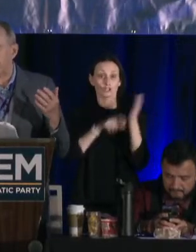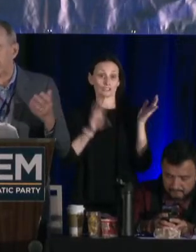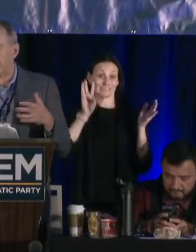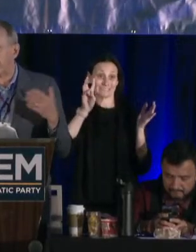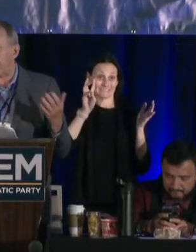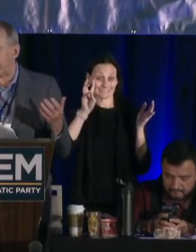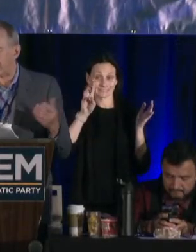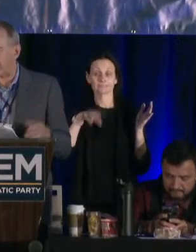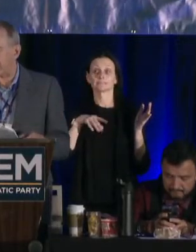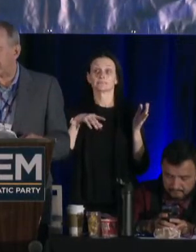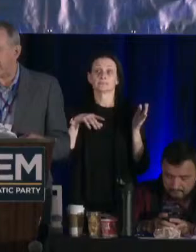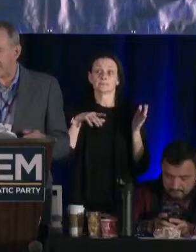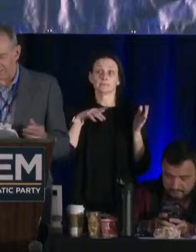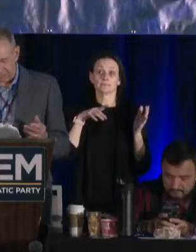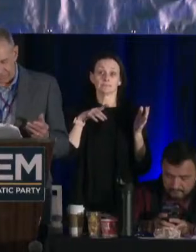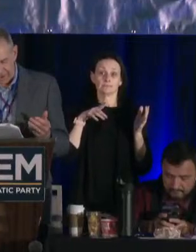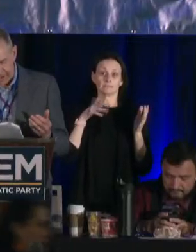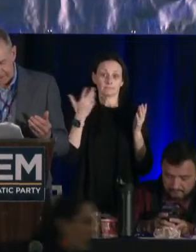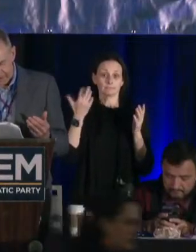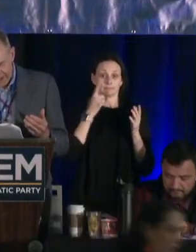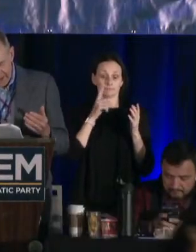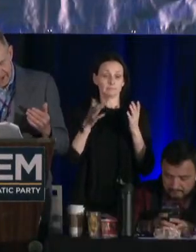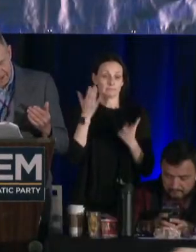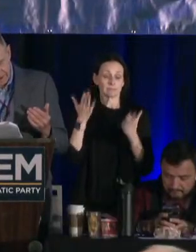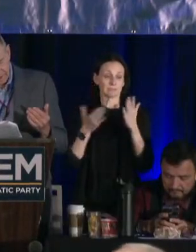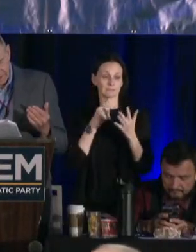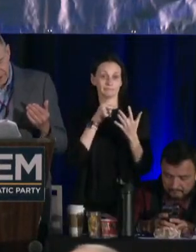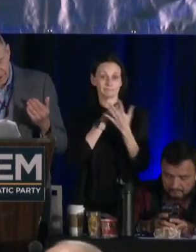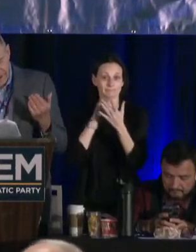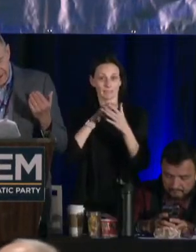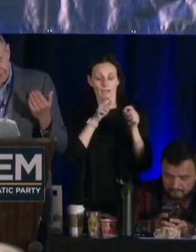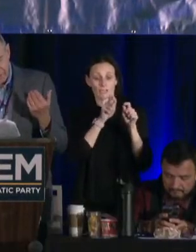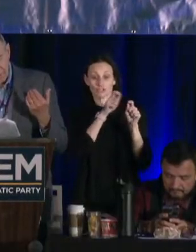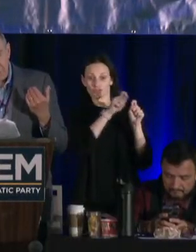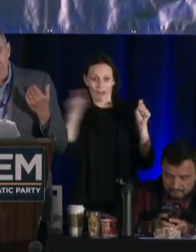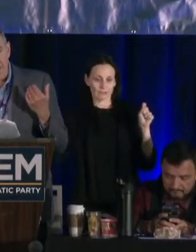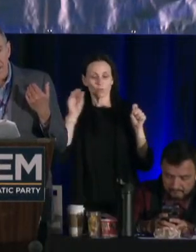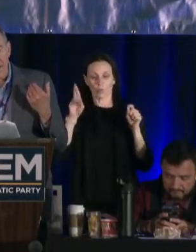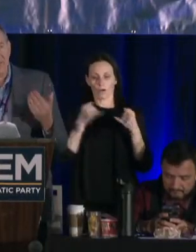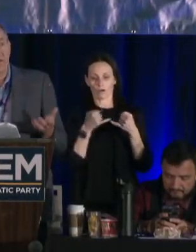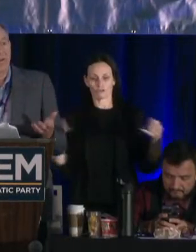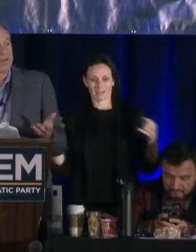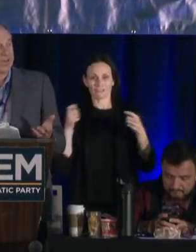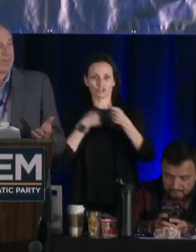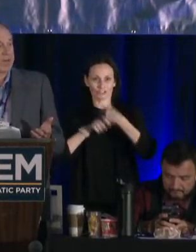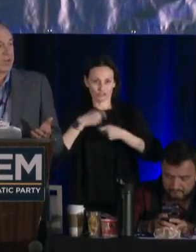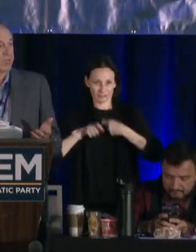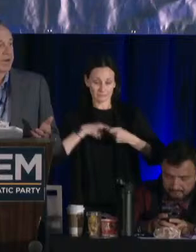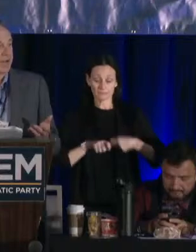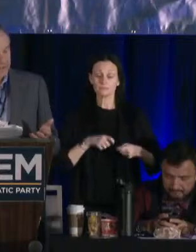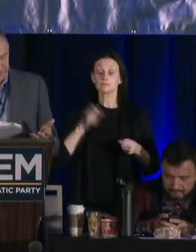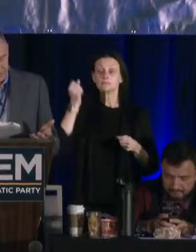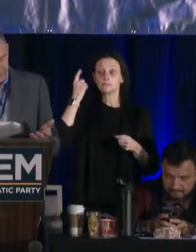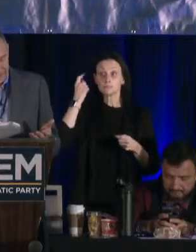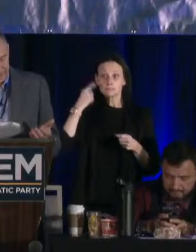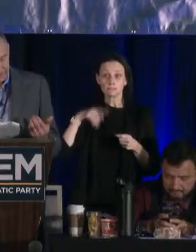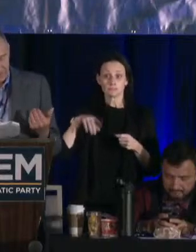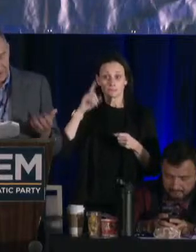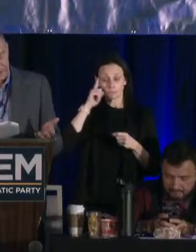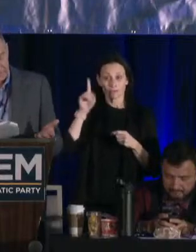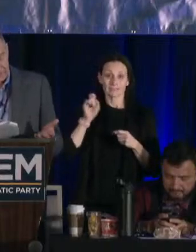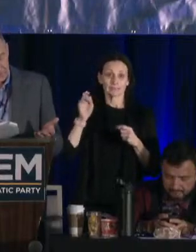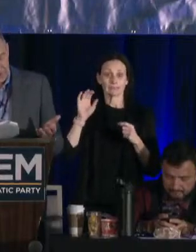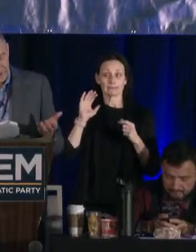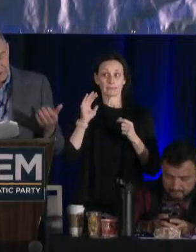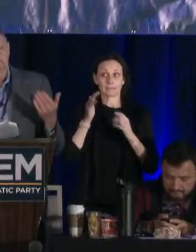as usual, the changes are indicated in strikeout and underline. So, as you know, the Assembly District election meetings